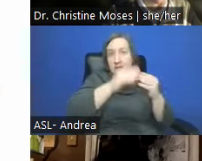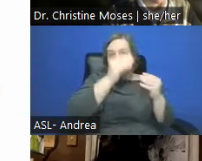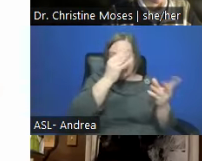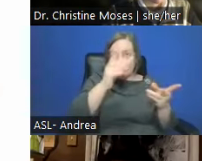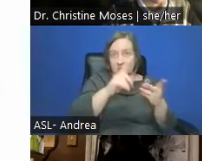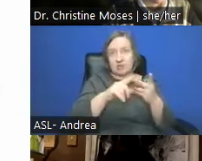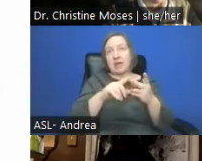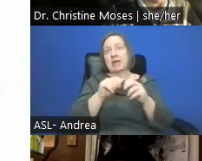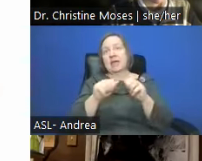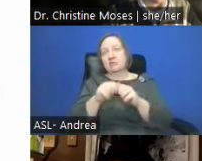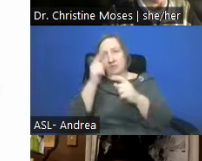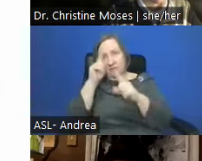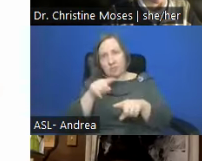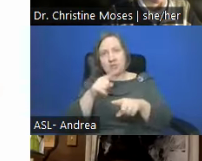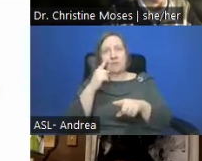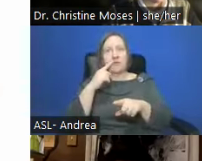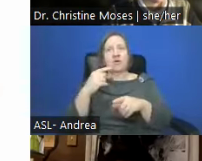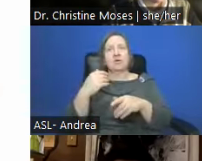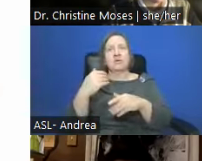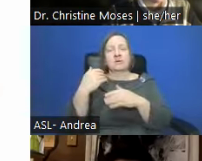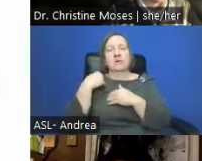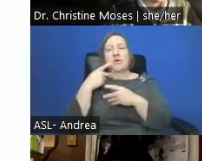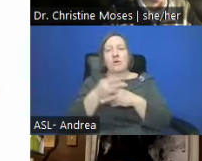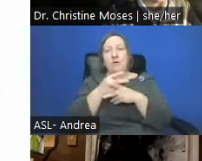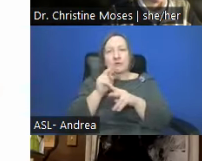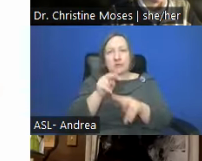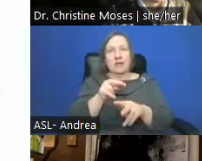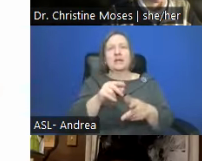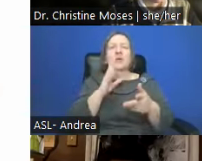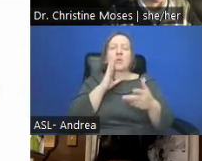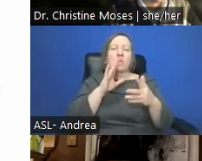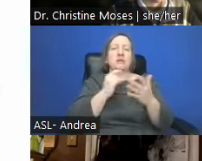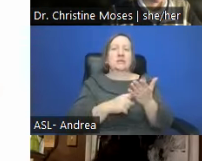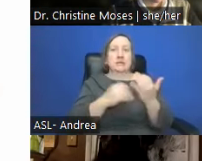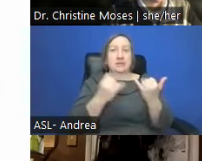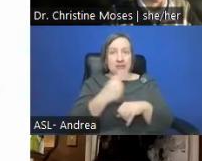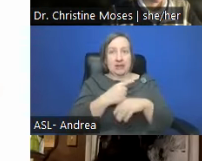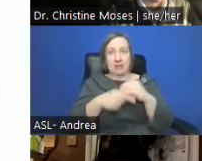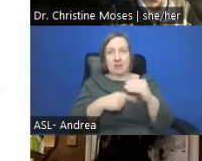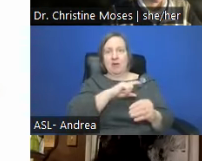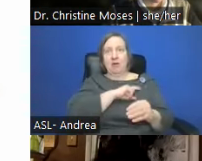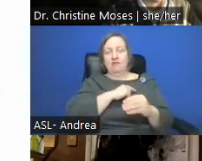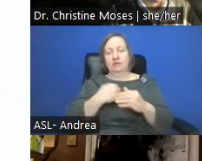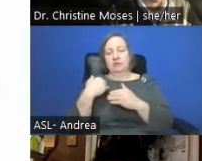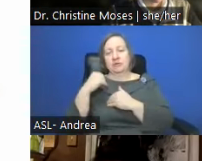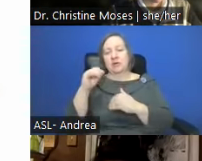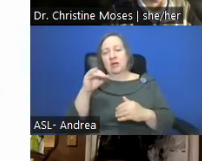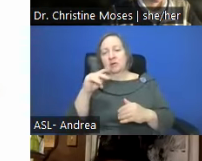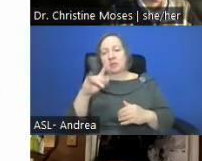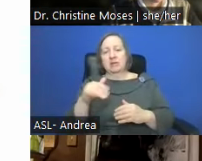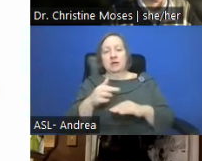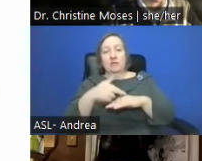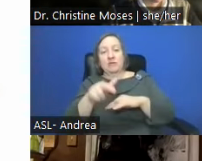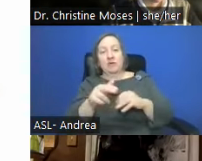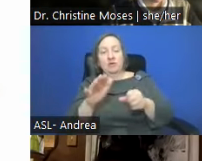oversight. Today, it will be discussing, begin discussion of the areas of agreement on officer accountability, referred to the full commission last Thursday.